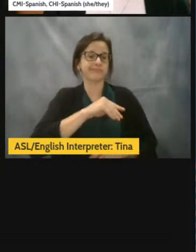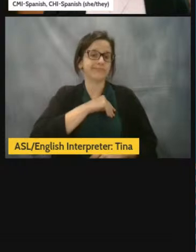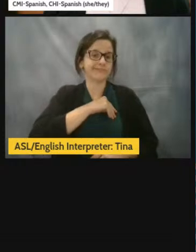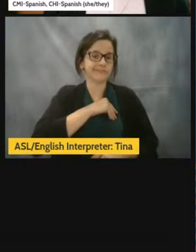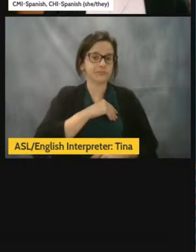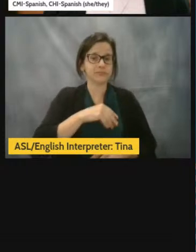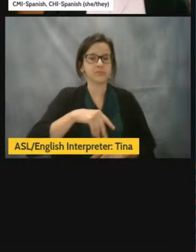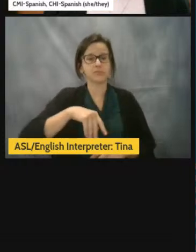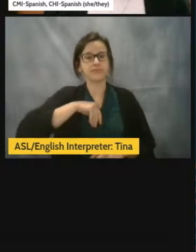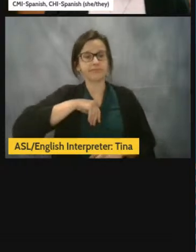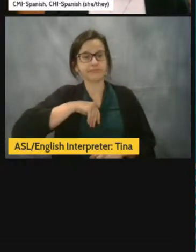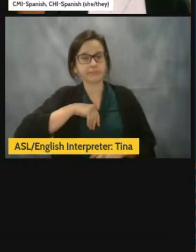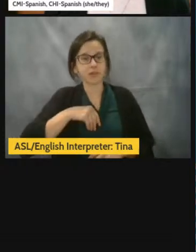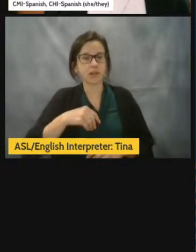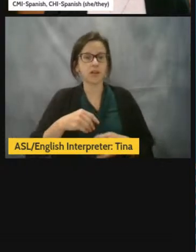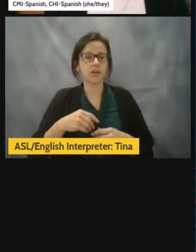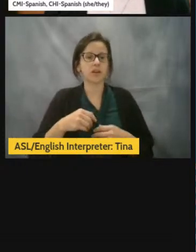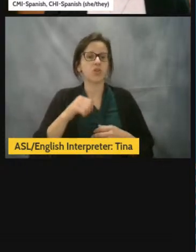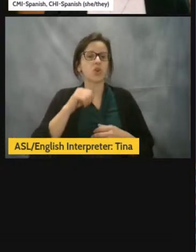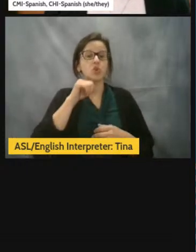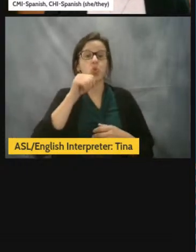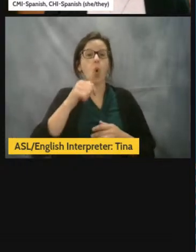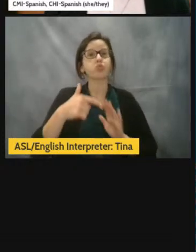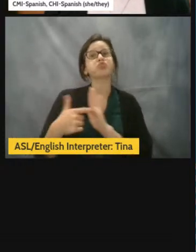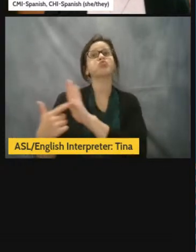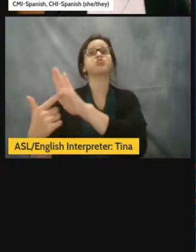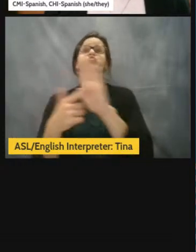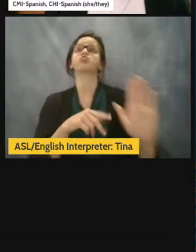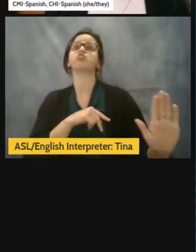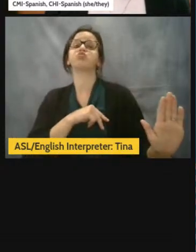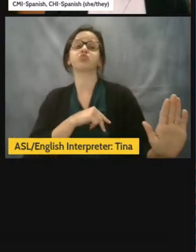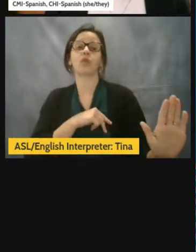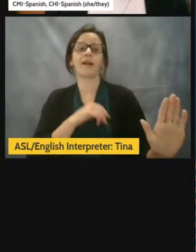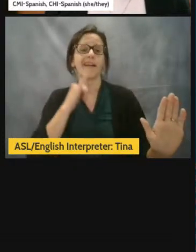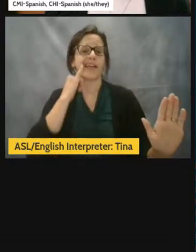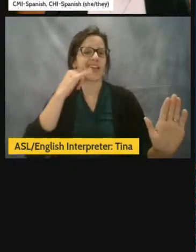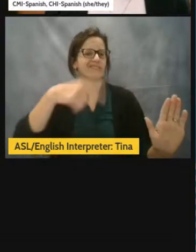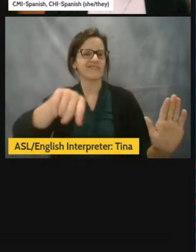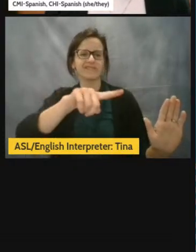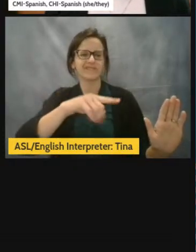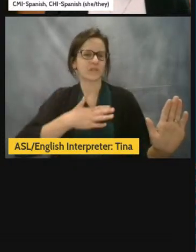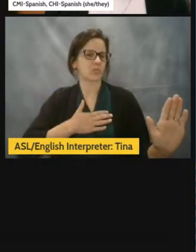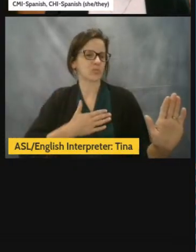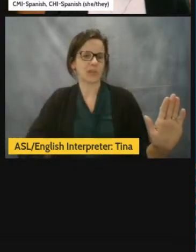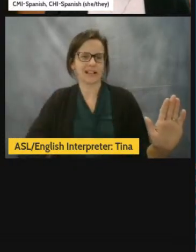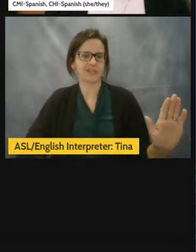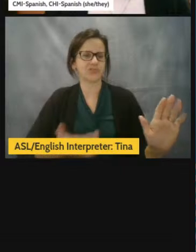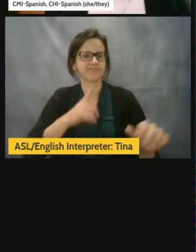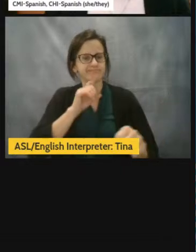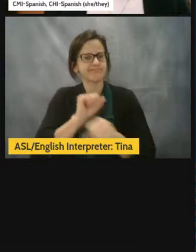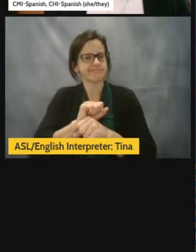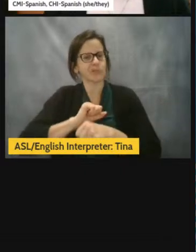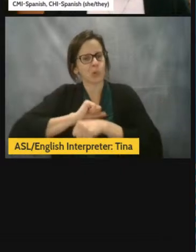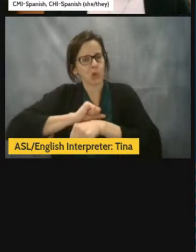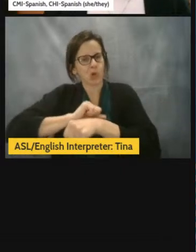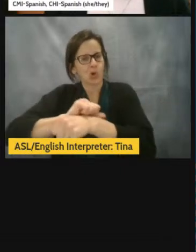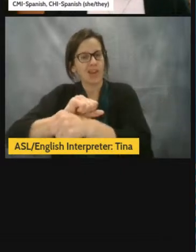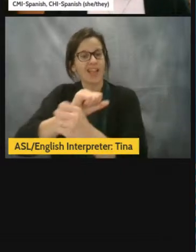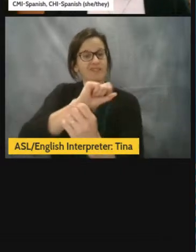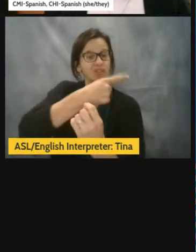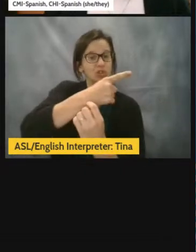wear these things if you're not actually willing to do the work and you haven't done any of the previous 3